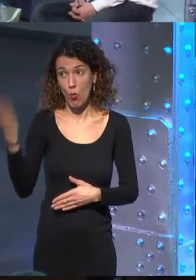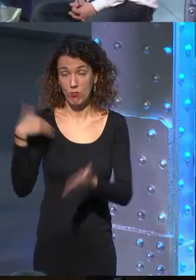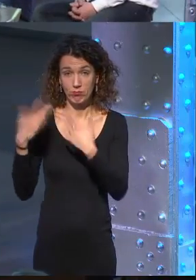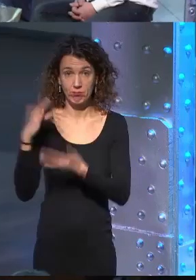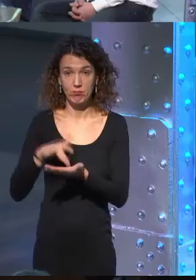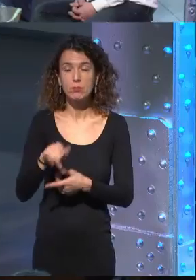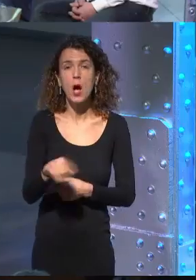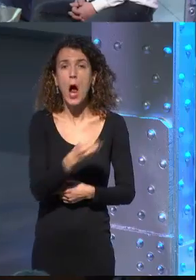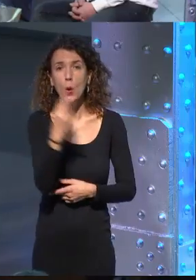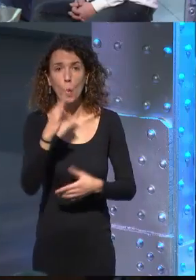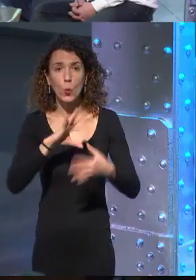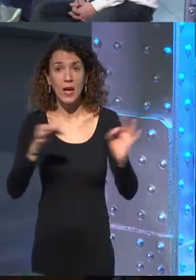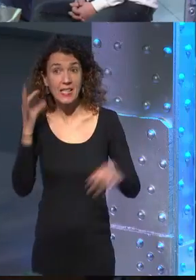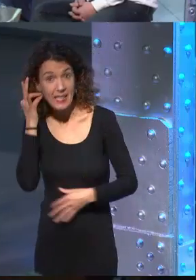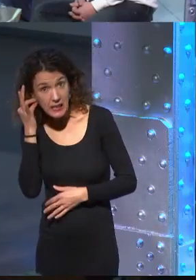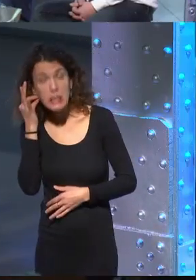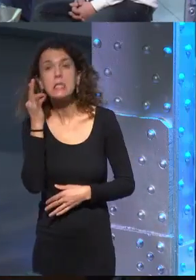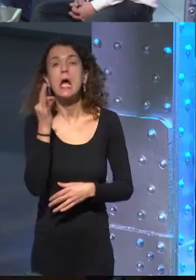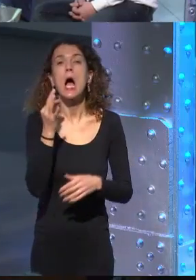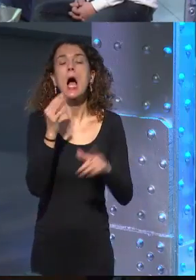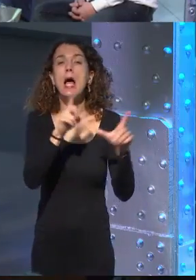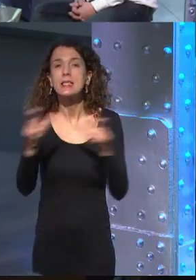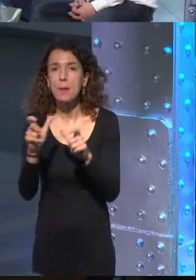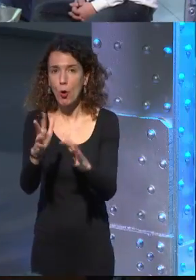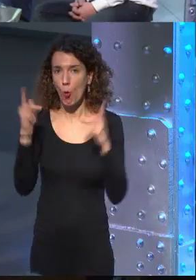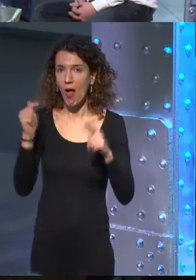In my second year in high school, there were